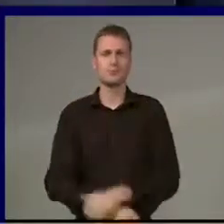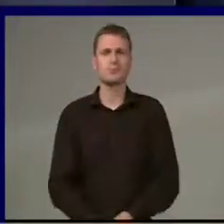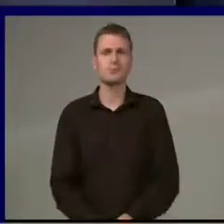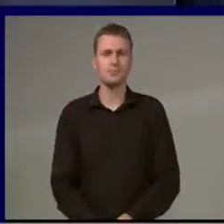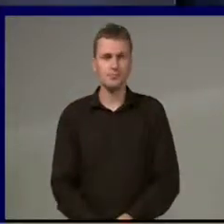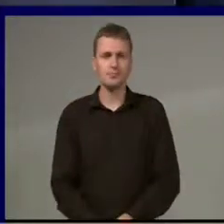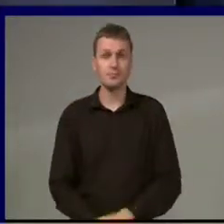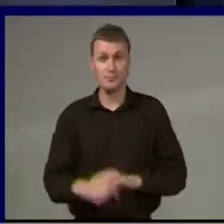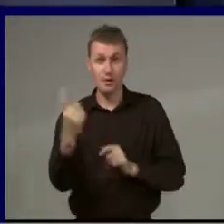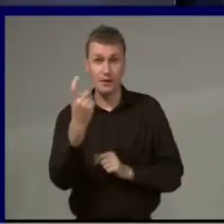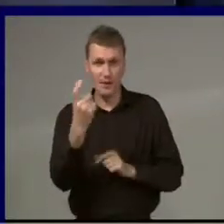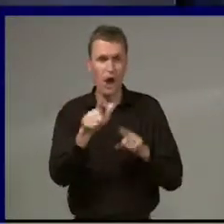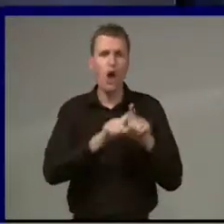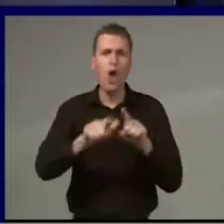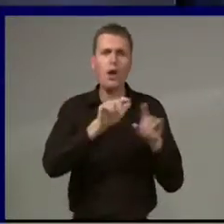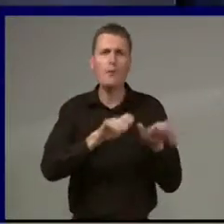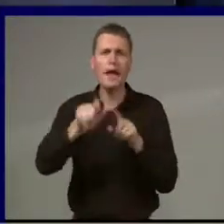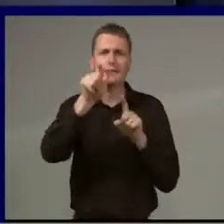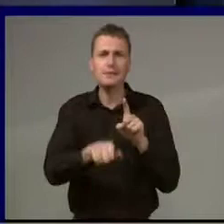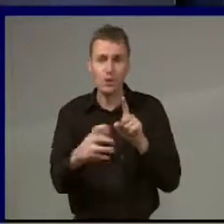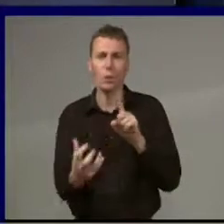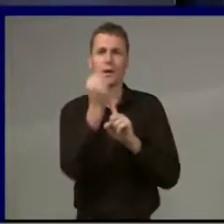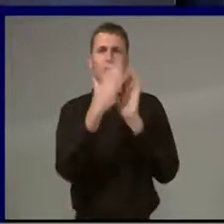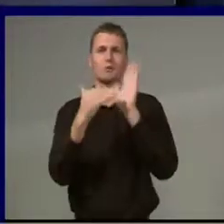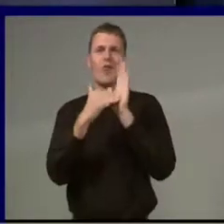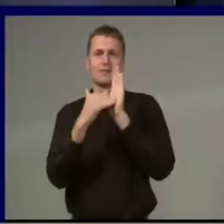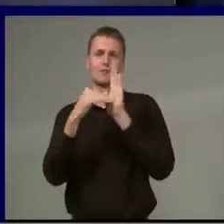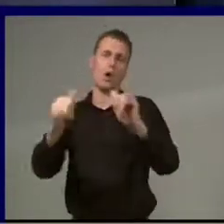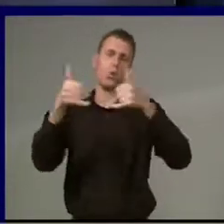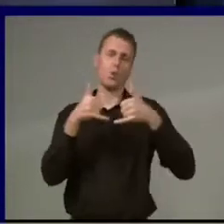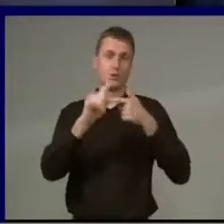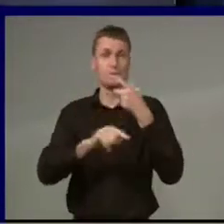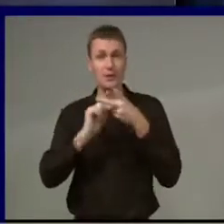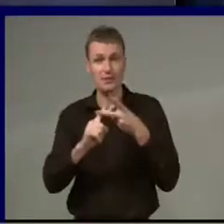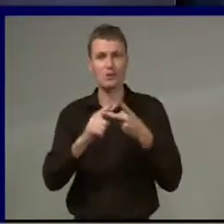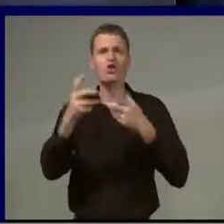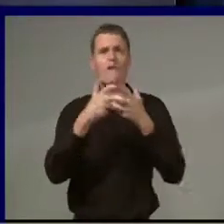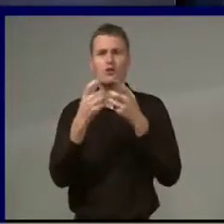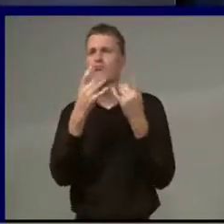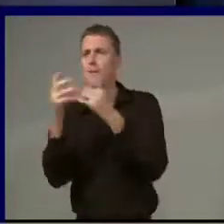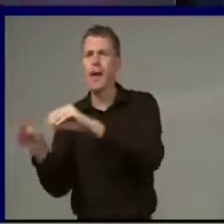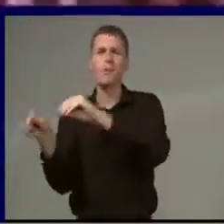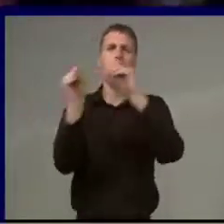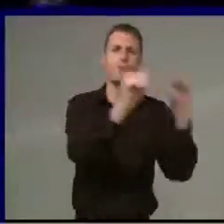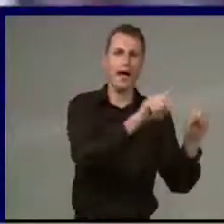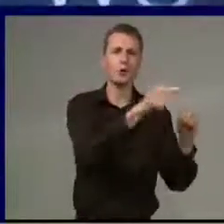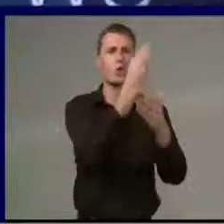Still to come, a local pianist wins a national title and the university prepares to head back to the Arts Centre.